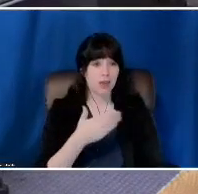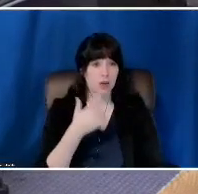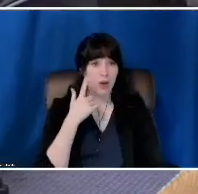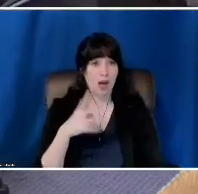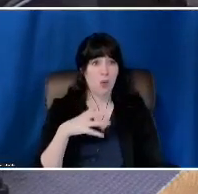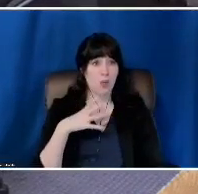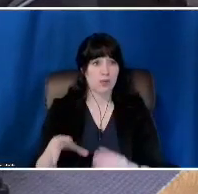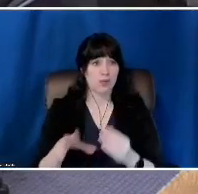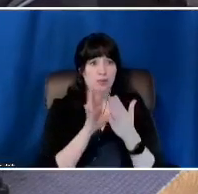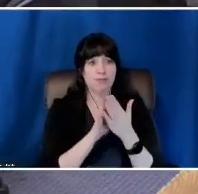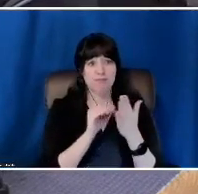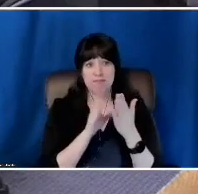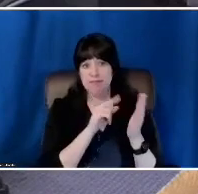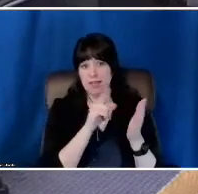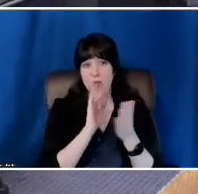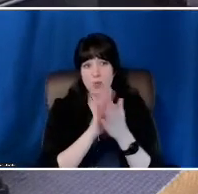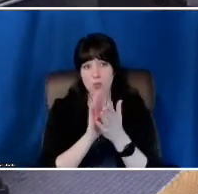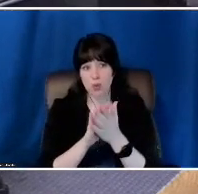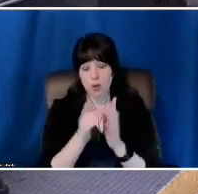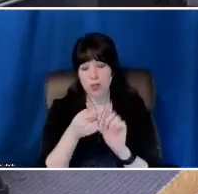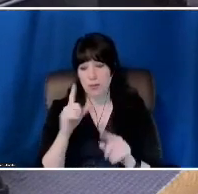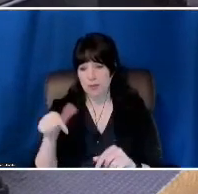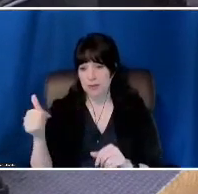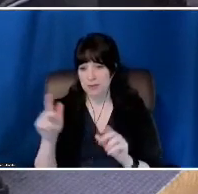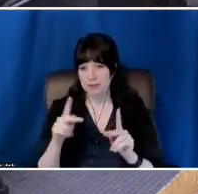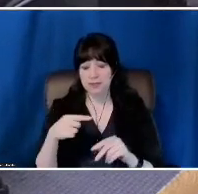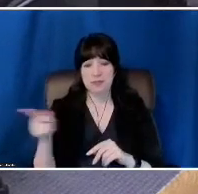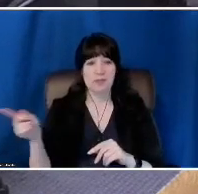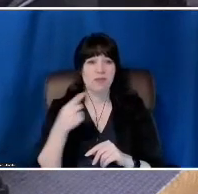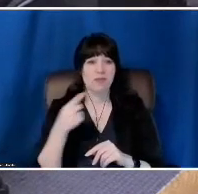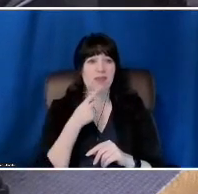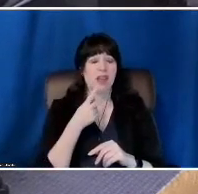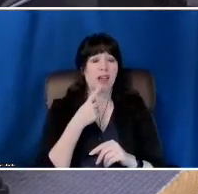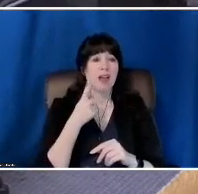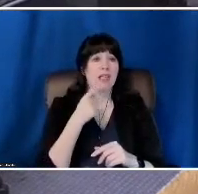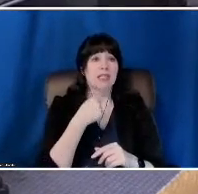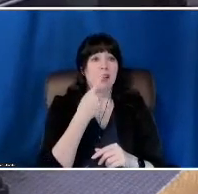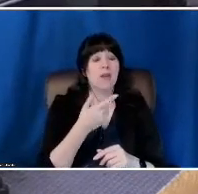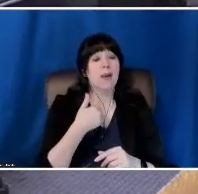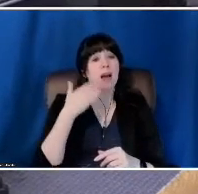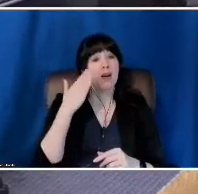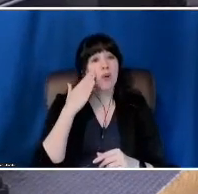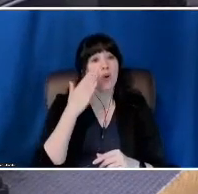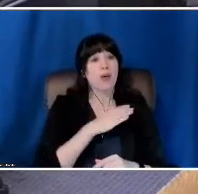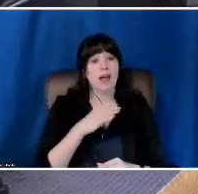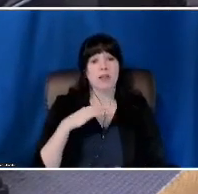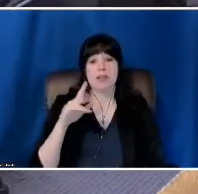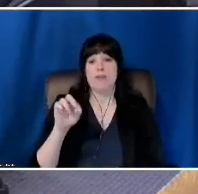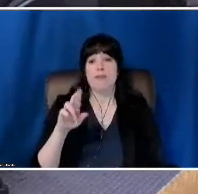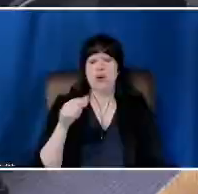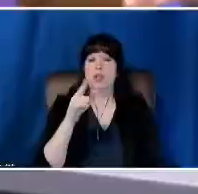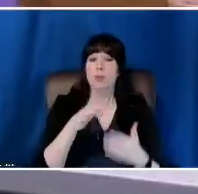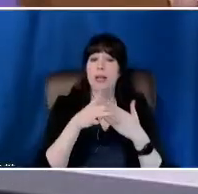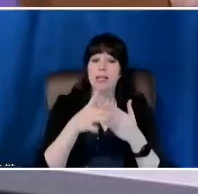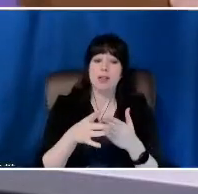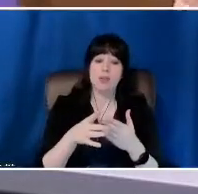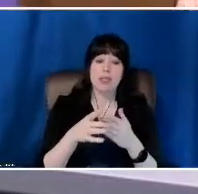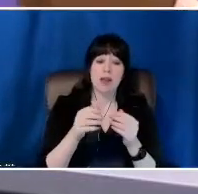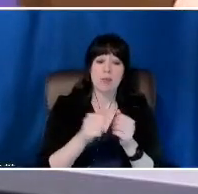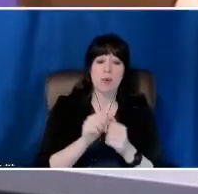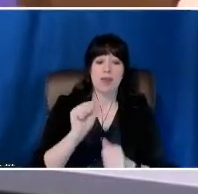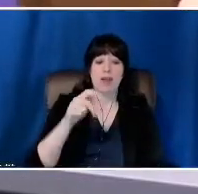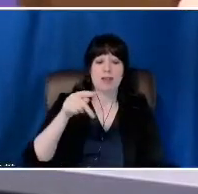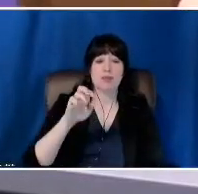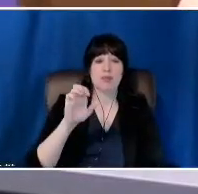my colleagues, so please extend my gratitude. I know, Councilor Varney, you were in leadership at SRAB. Thank you for your leadership there. I'm so glad you'll